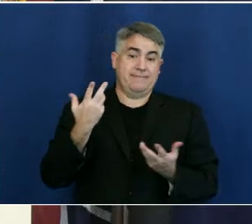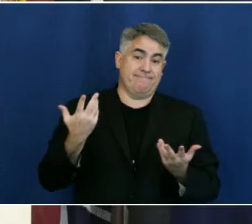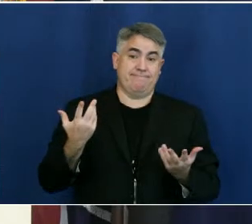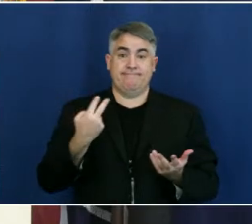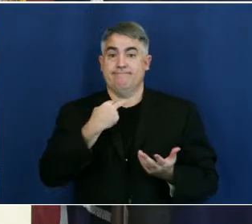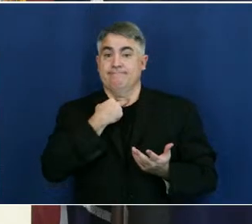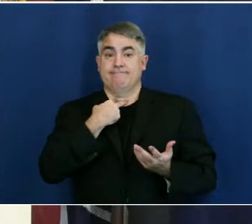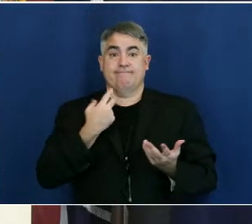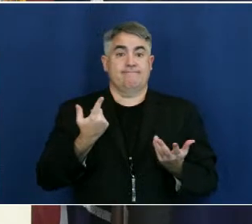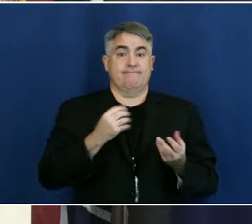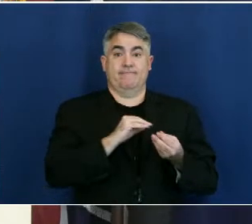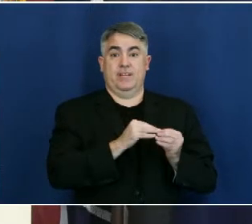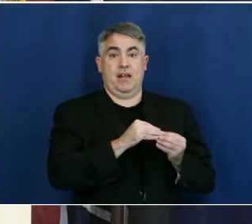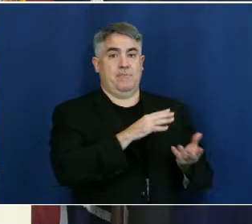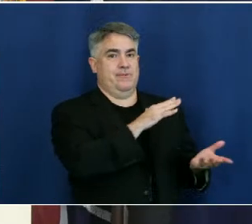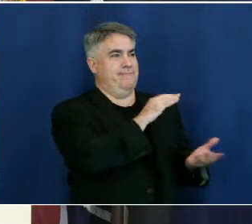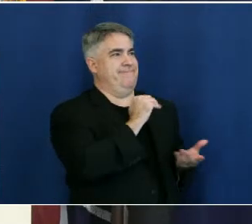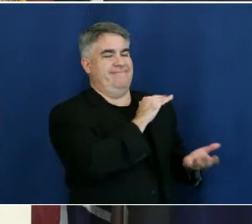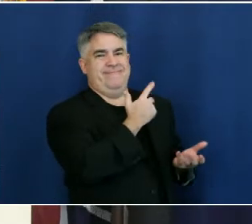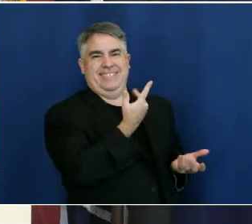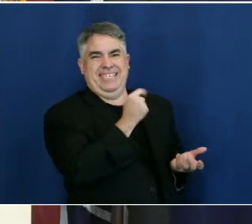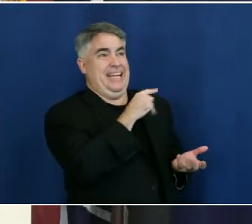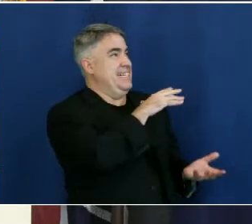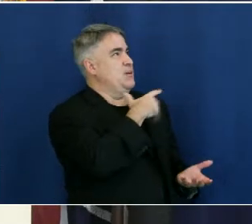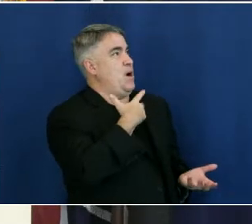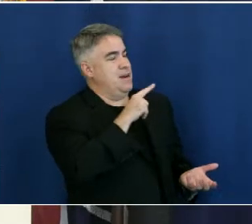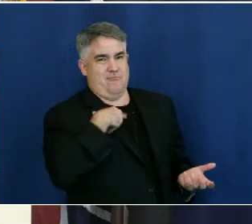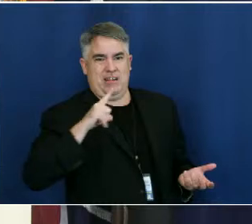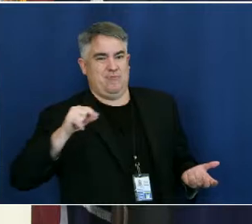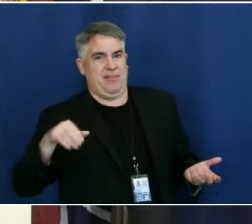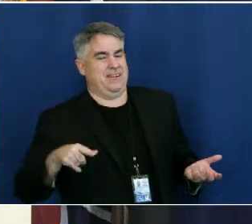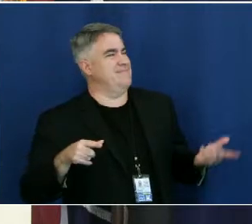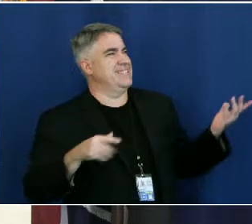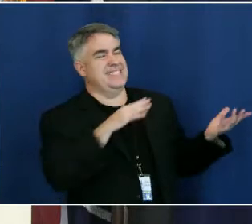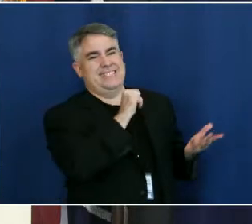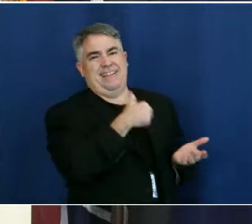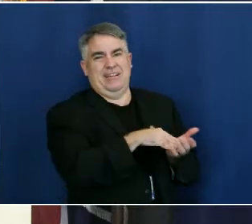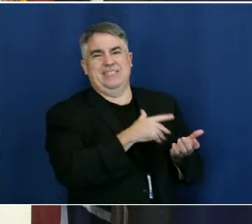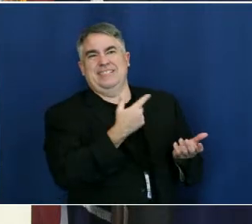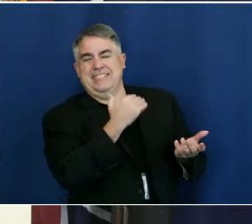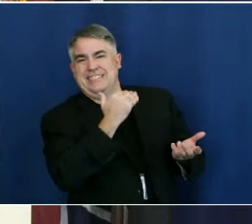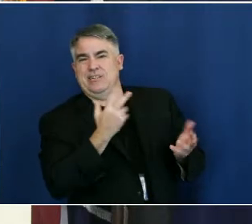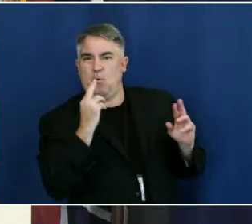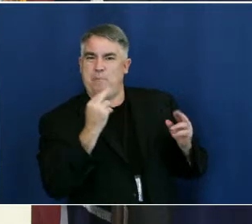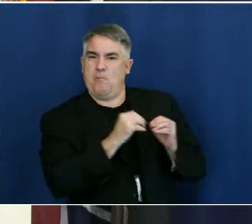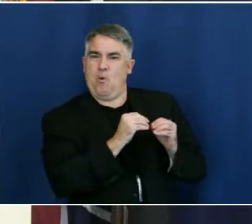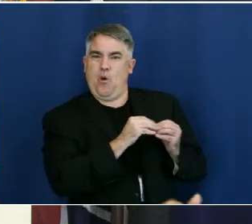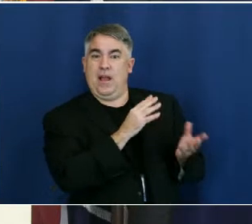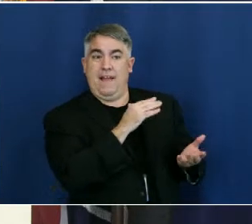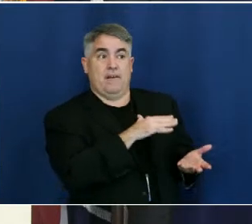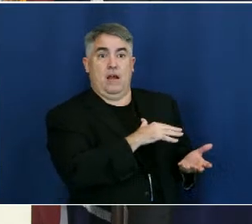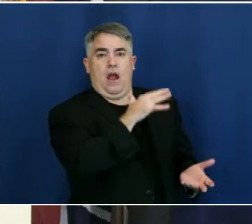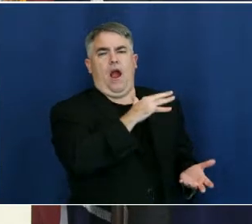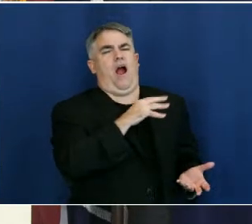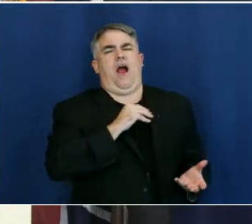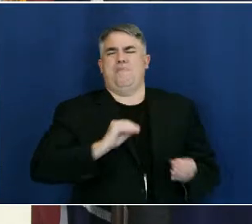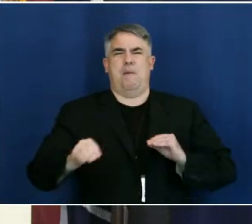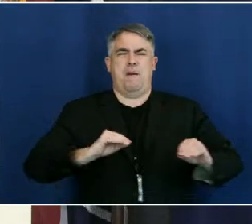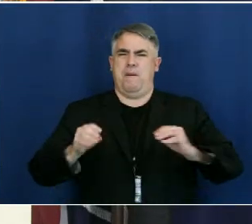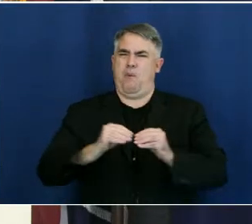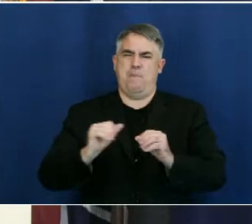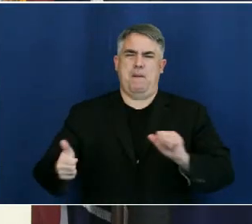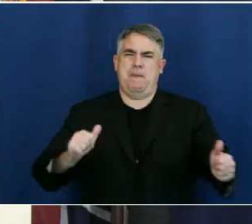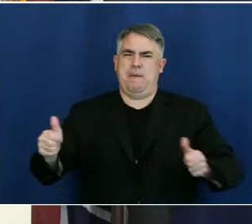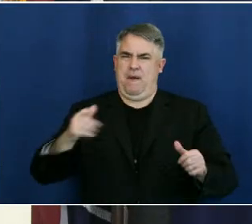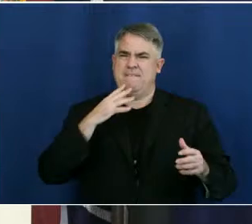hope that increases very soon, and when it does increase, we are well positioned to be able to immediately ramp up the distribution of those.